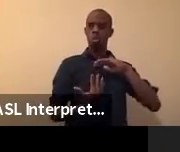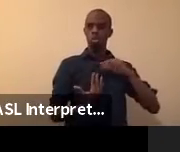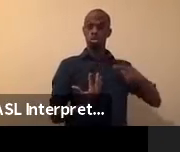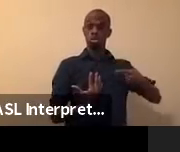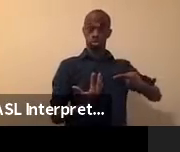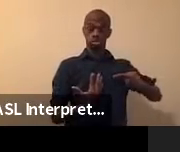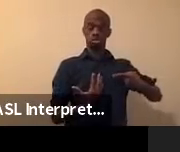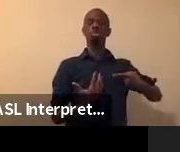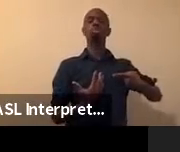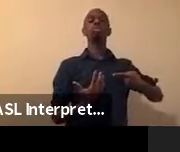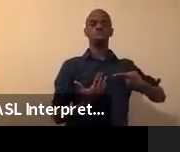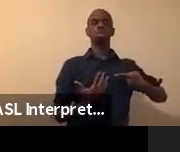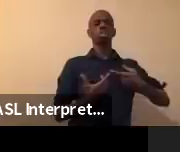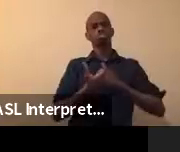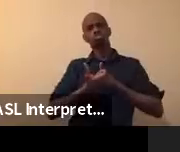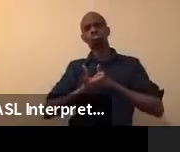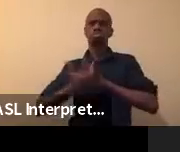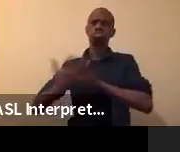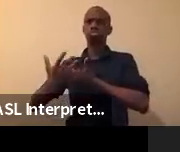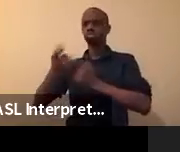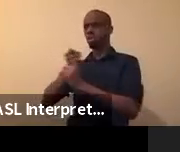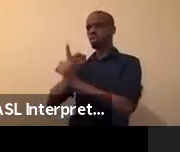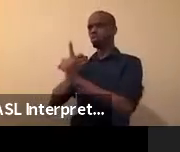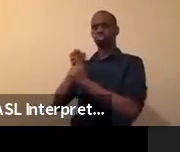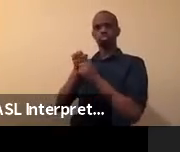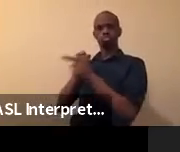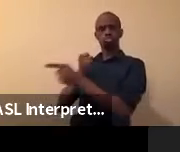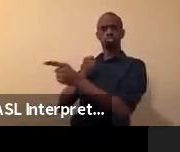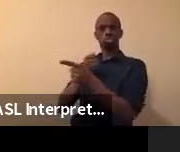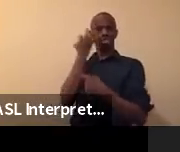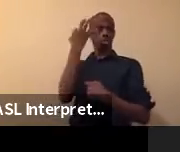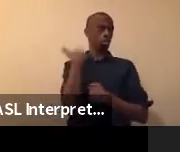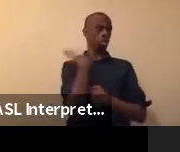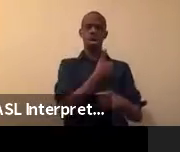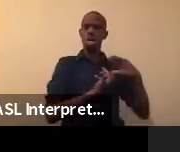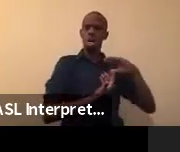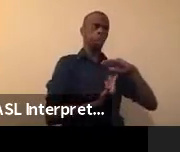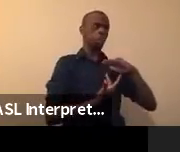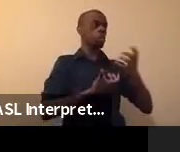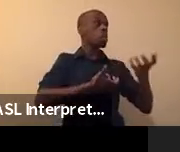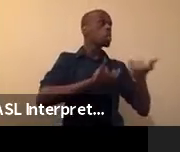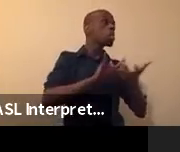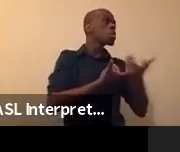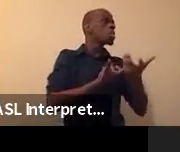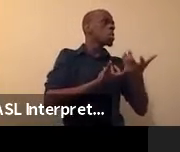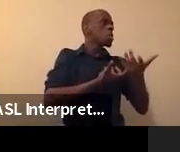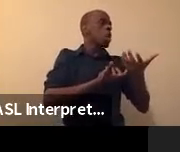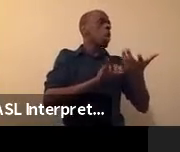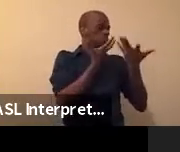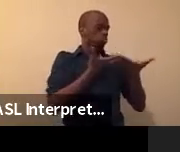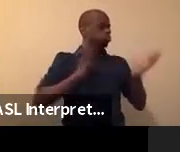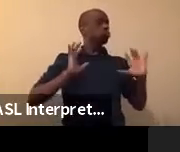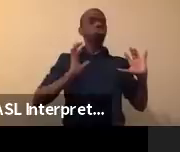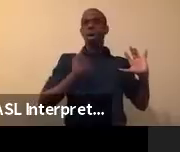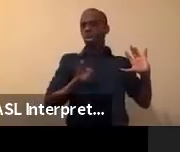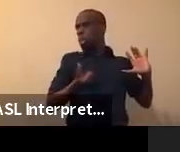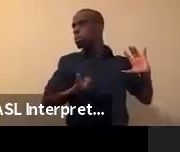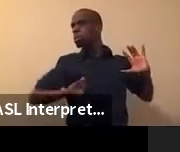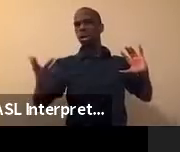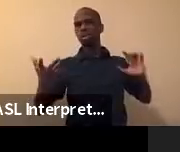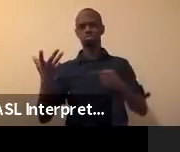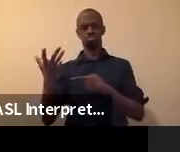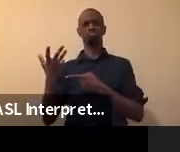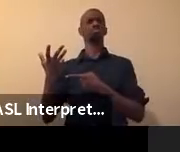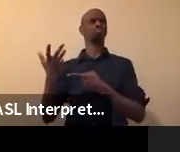this whole push to promote the so-called hidden history of Black Asian solidarity. And so you had people who were writing about